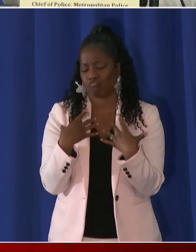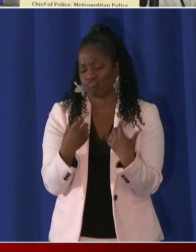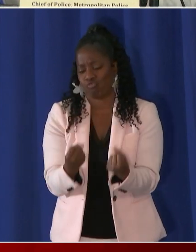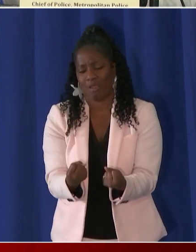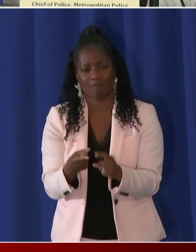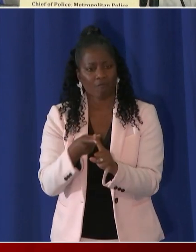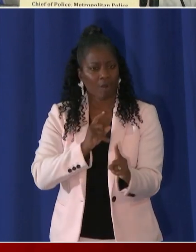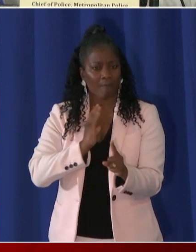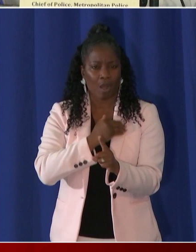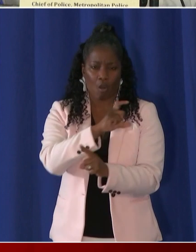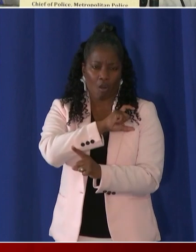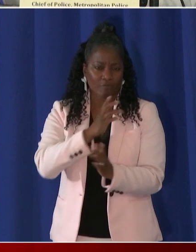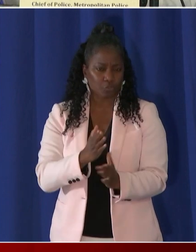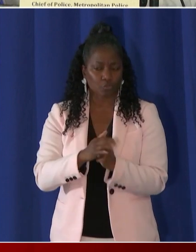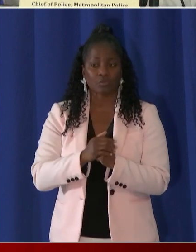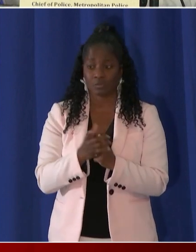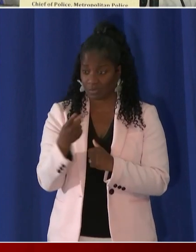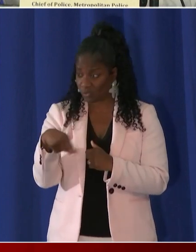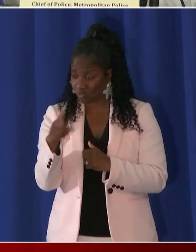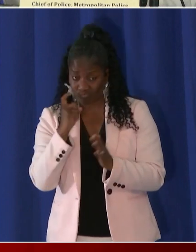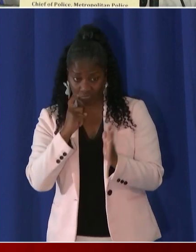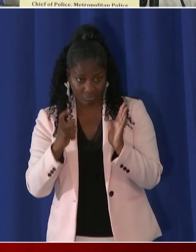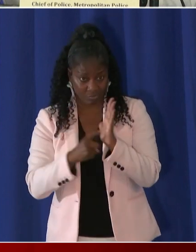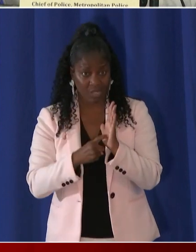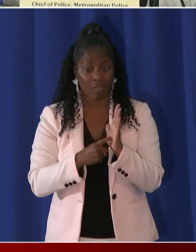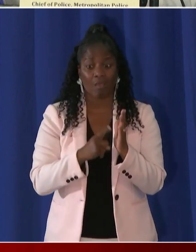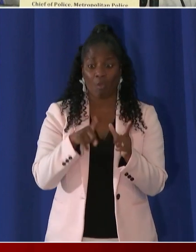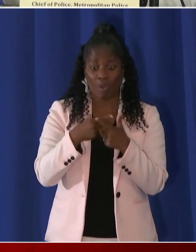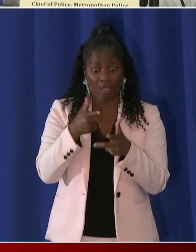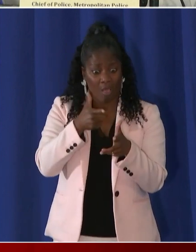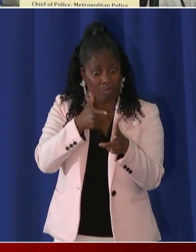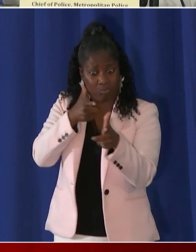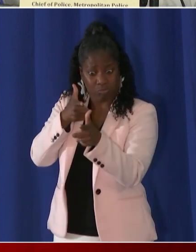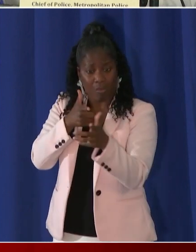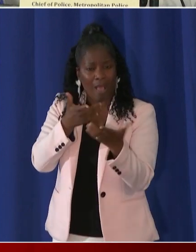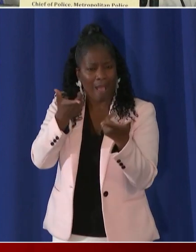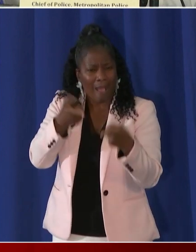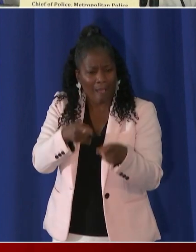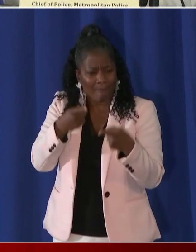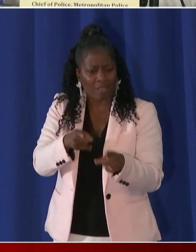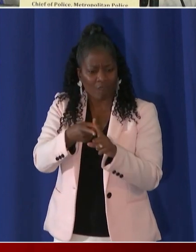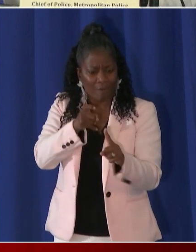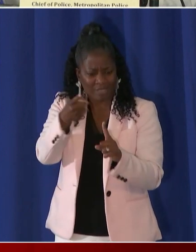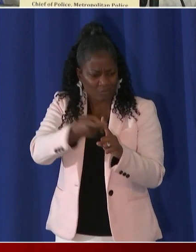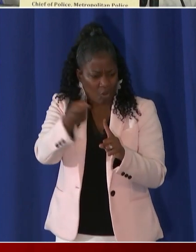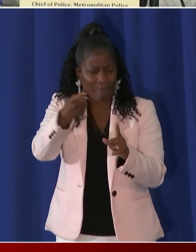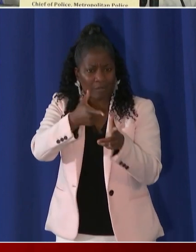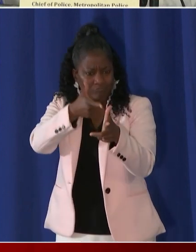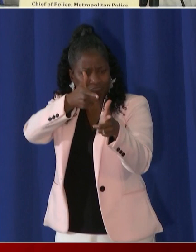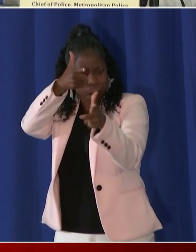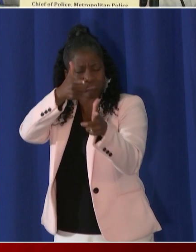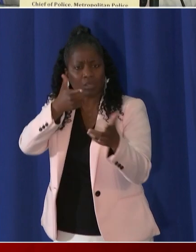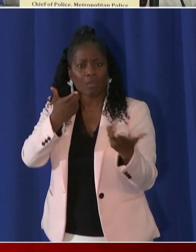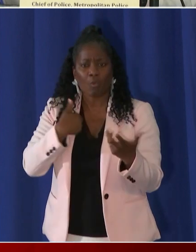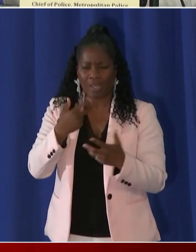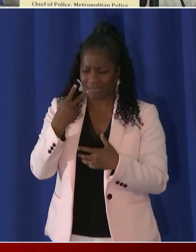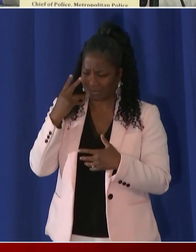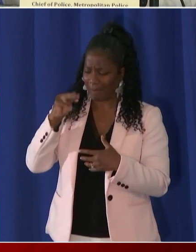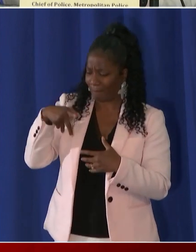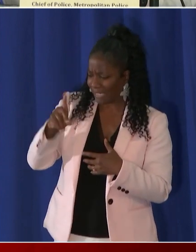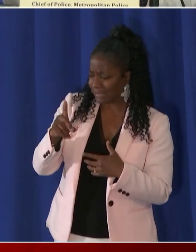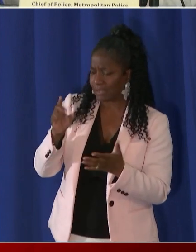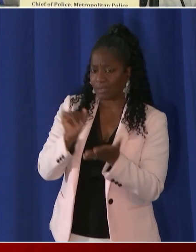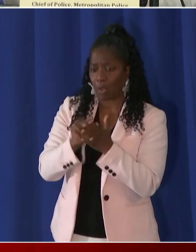our officers. You certainly recognize that as these shots were going, this is automatic fire. We had Metropolitan police officers